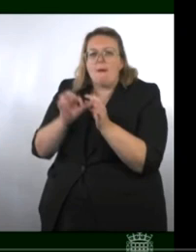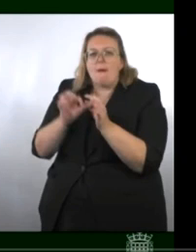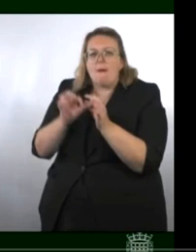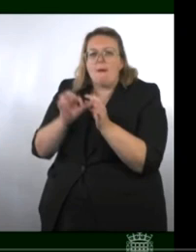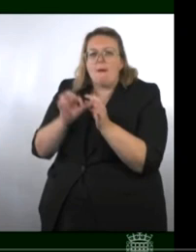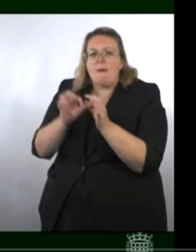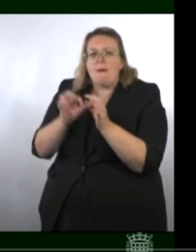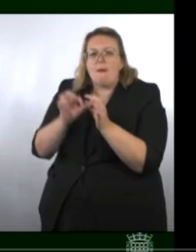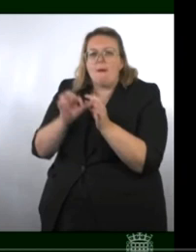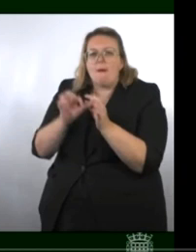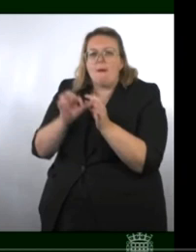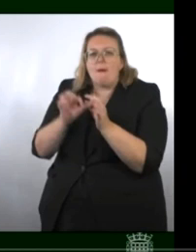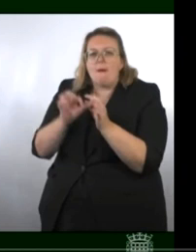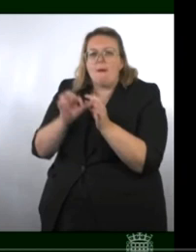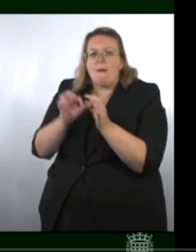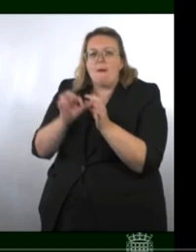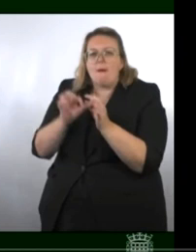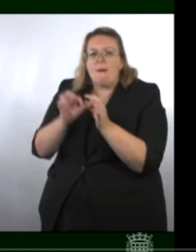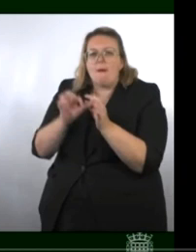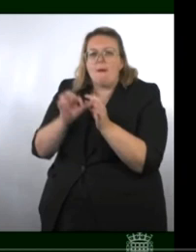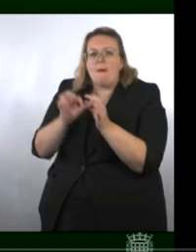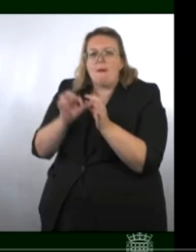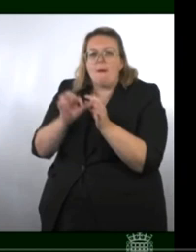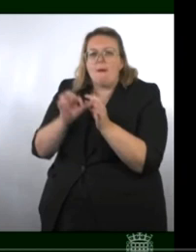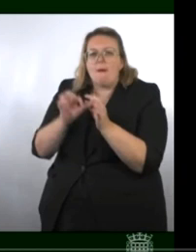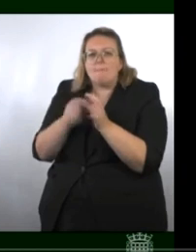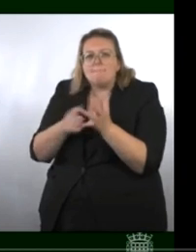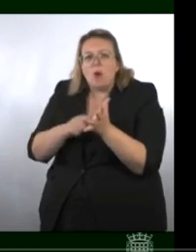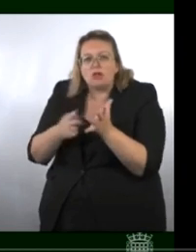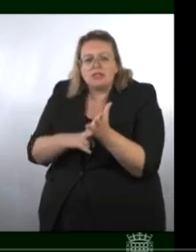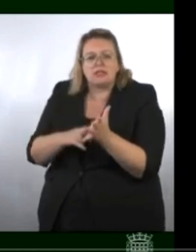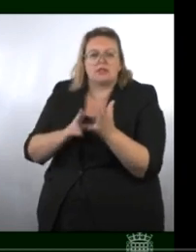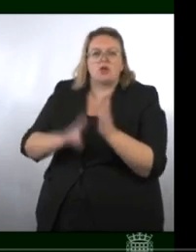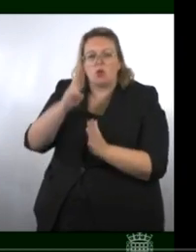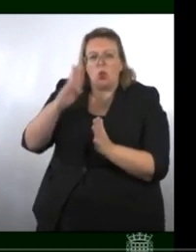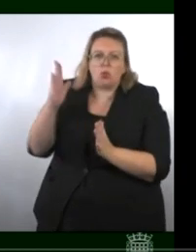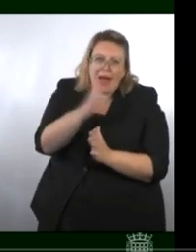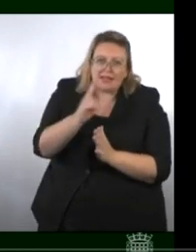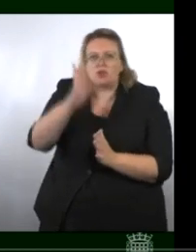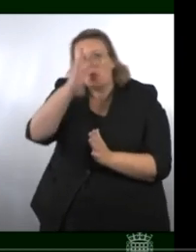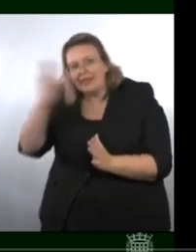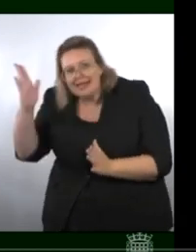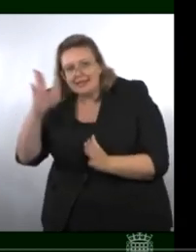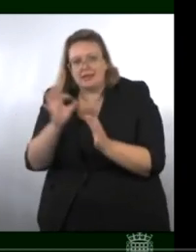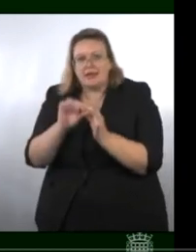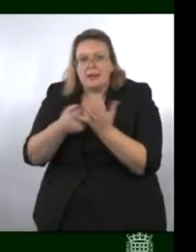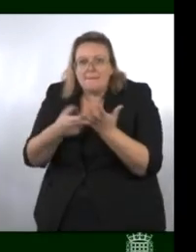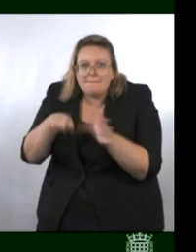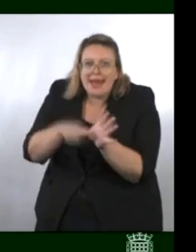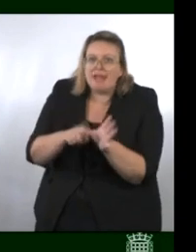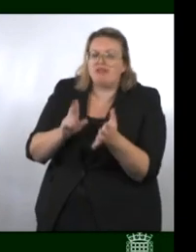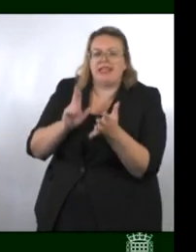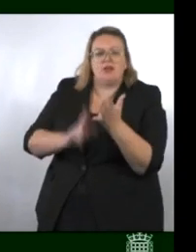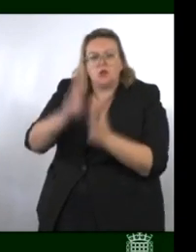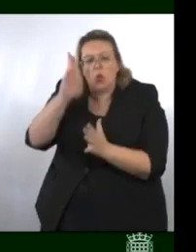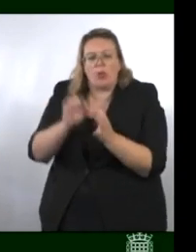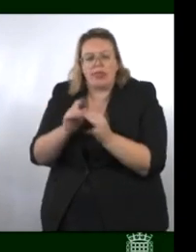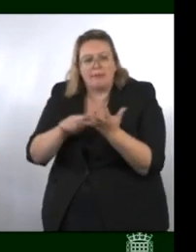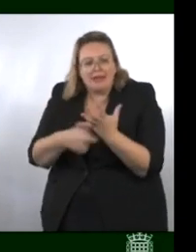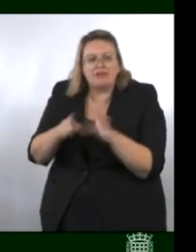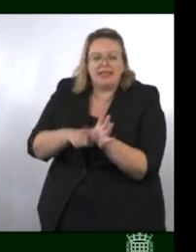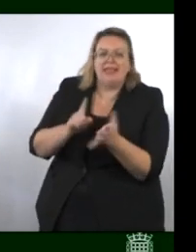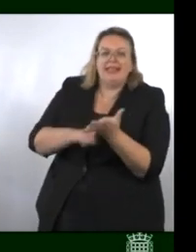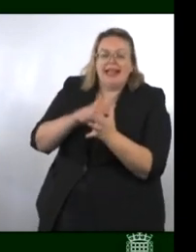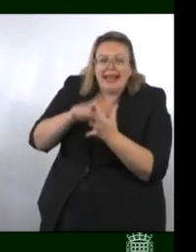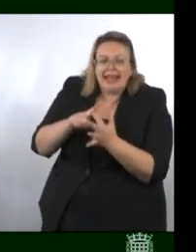capitulated and let's attack the one that did not. Northeast, from Bury South, Bury North, Cheadle, Lee, Altrincham and Selwest